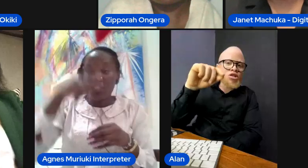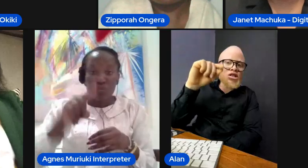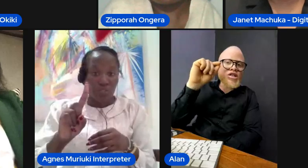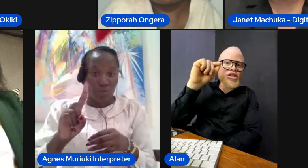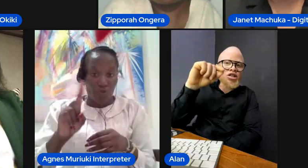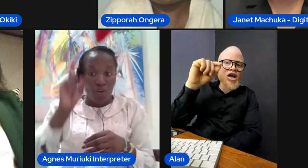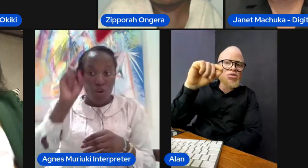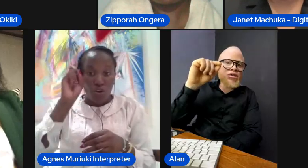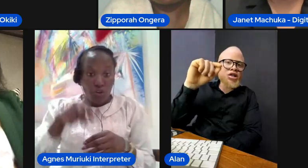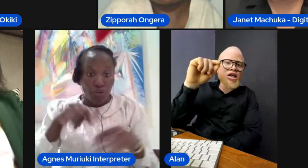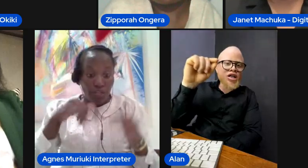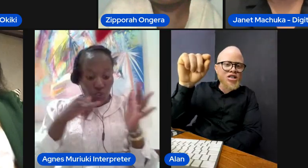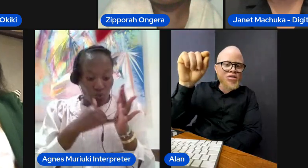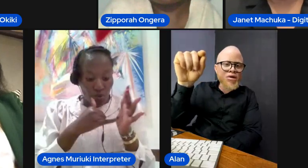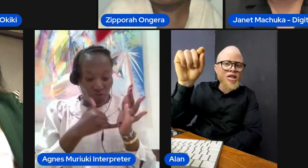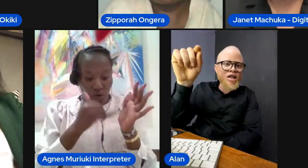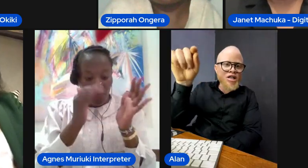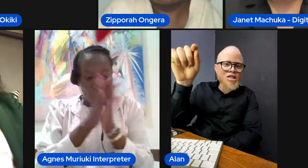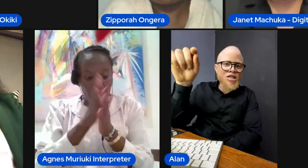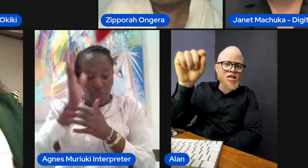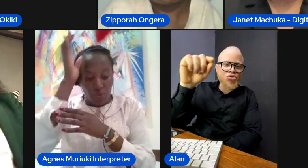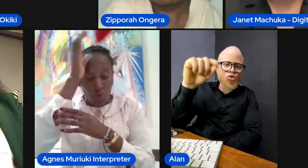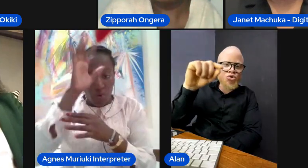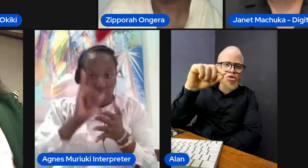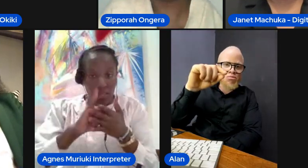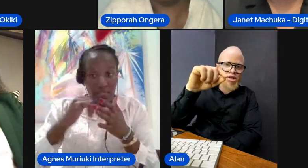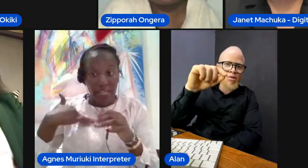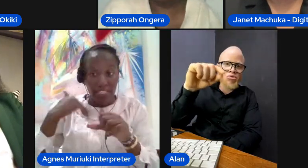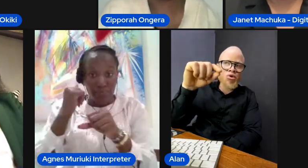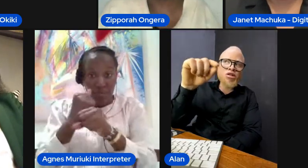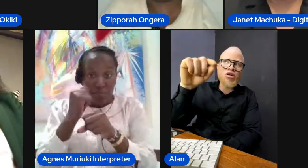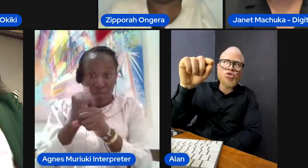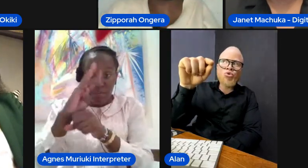with content that has been created by creators that you also